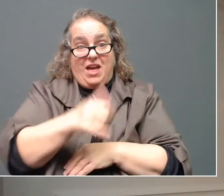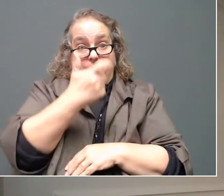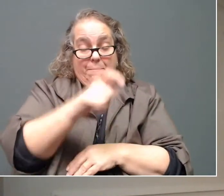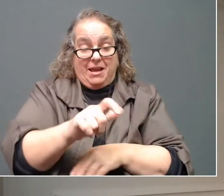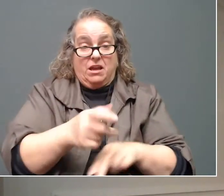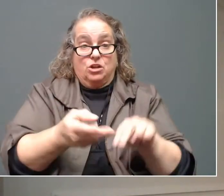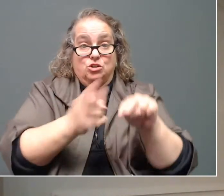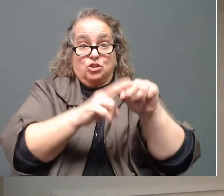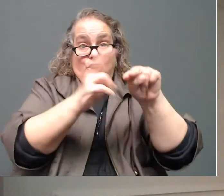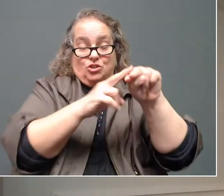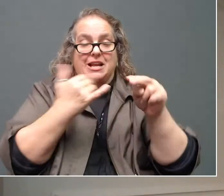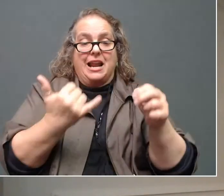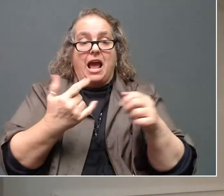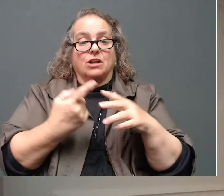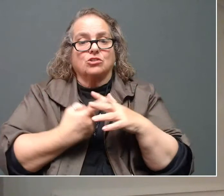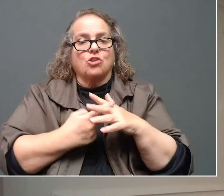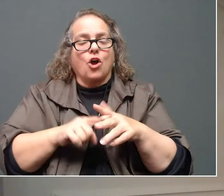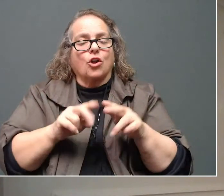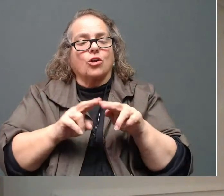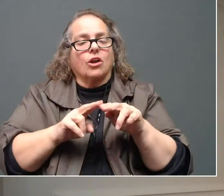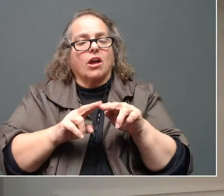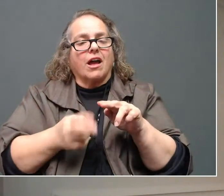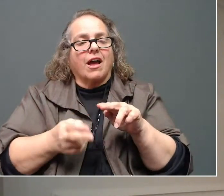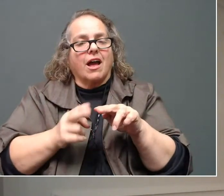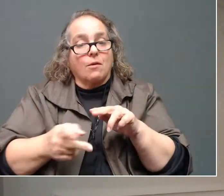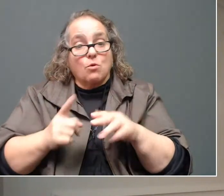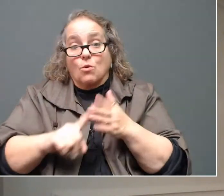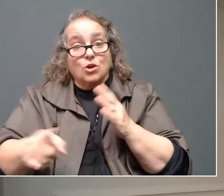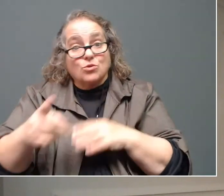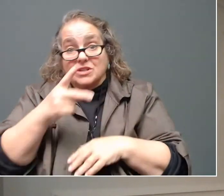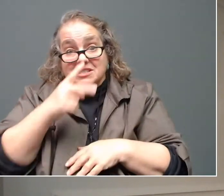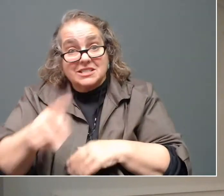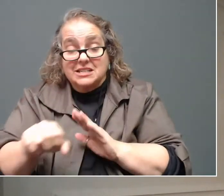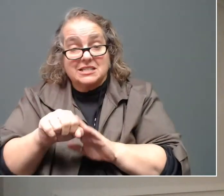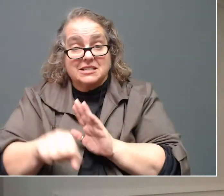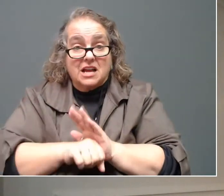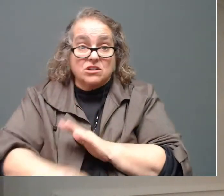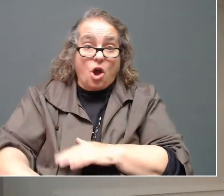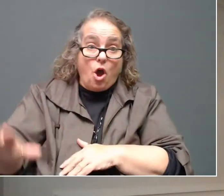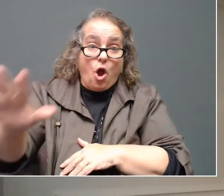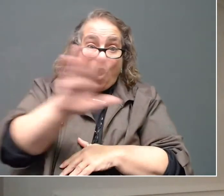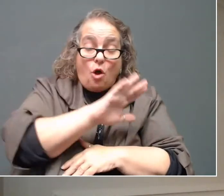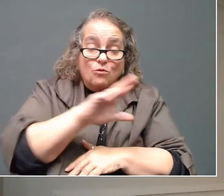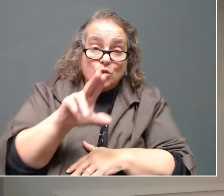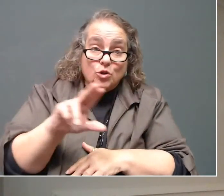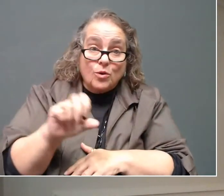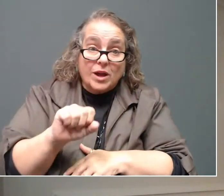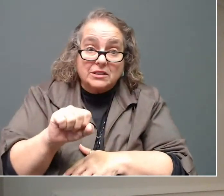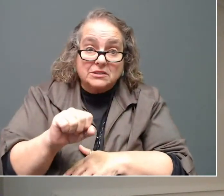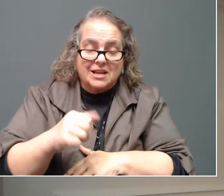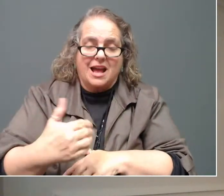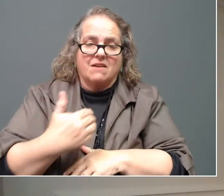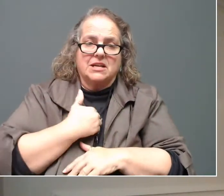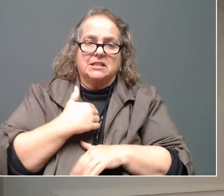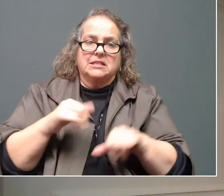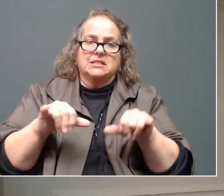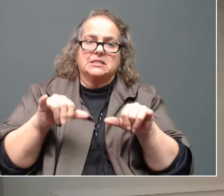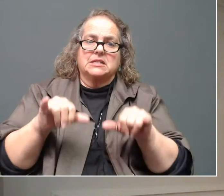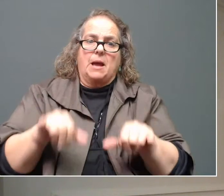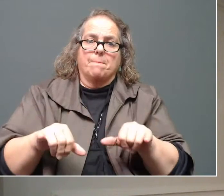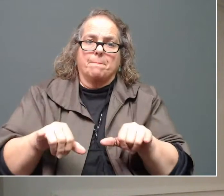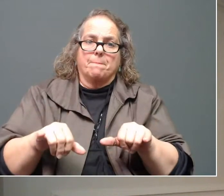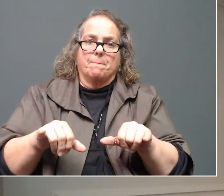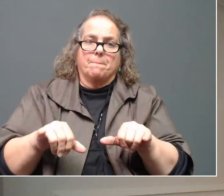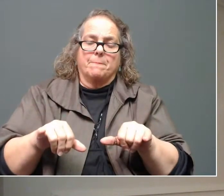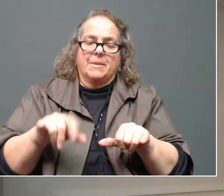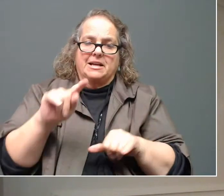abate, what you're seeing is that states all across the United States of America are having the same